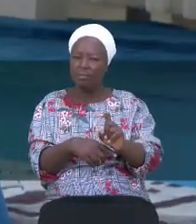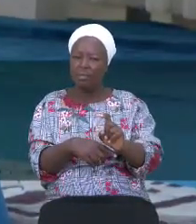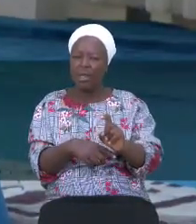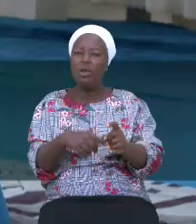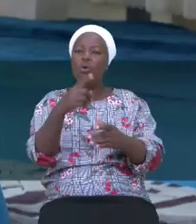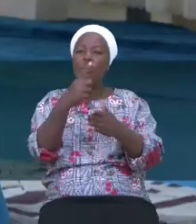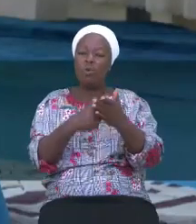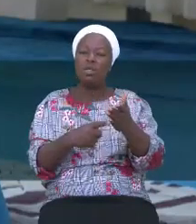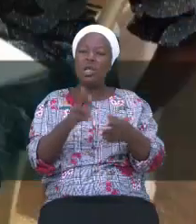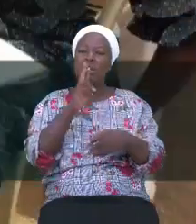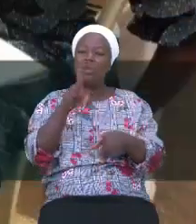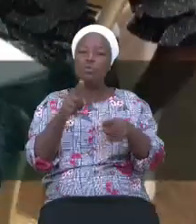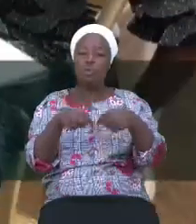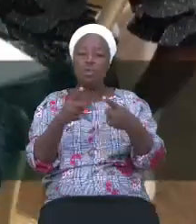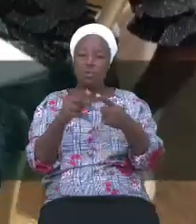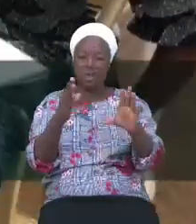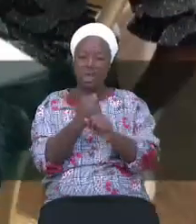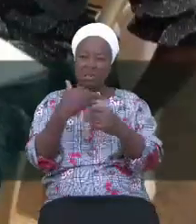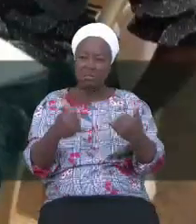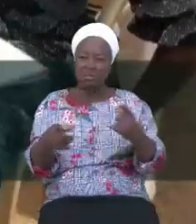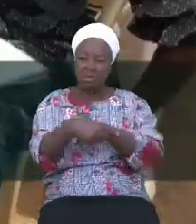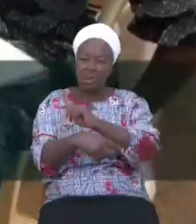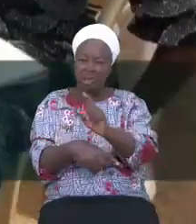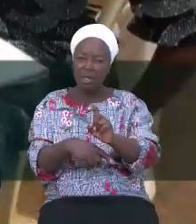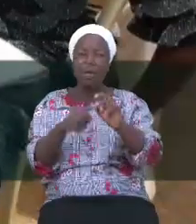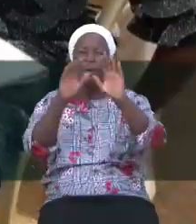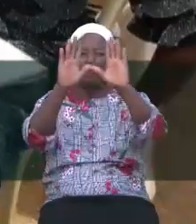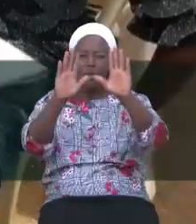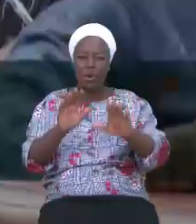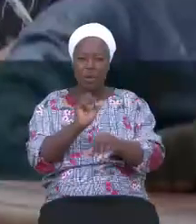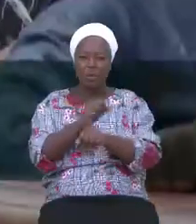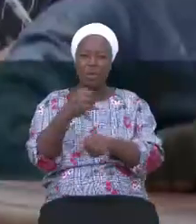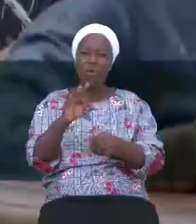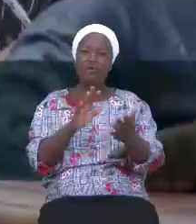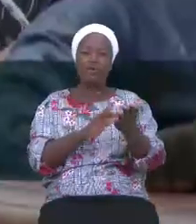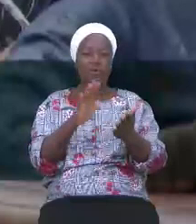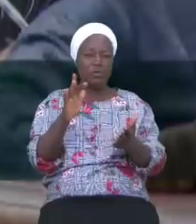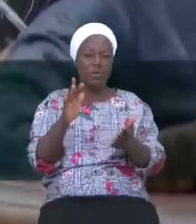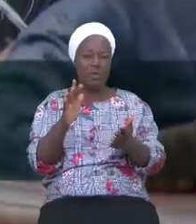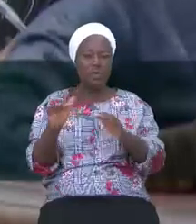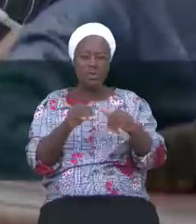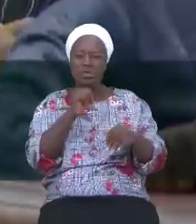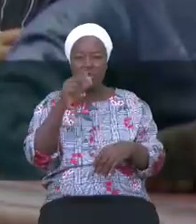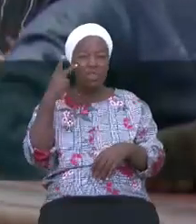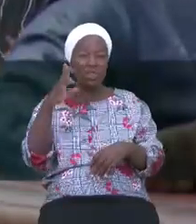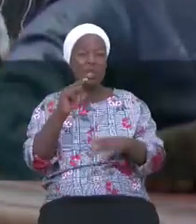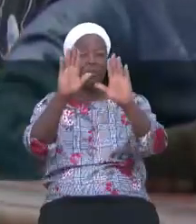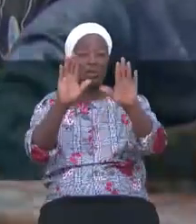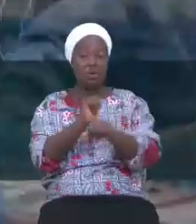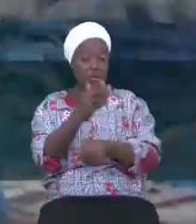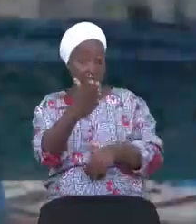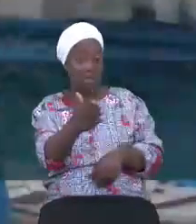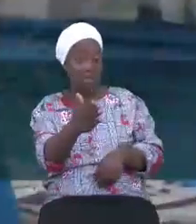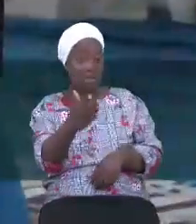said, what are you going to get today? Miracle of glory. Didn't you see the miracle there